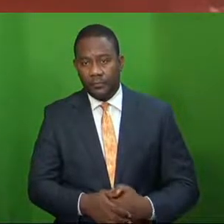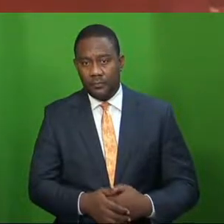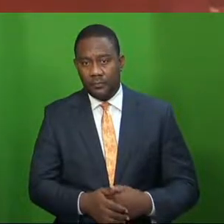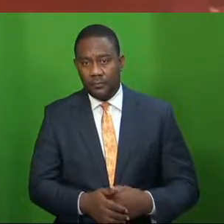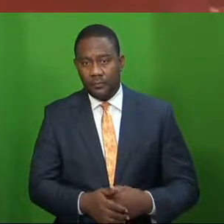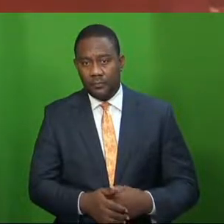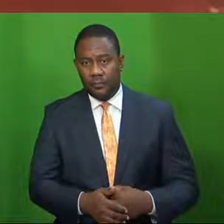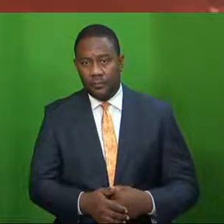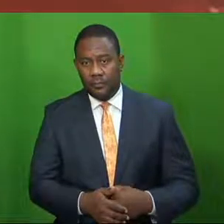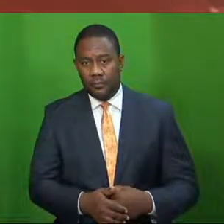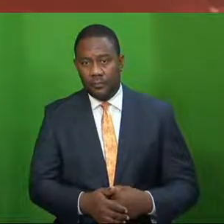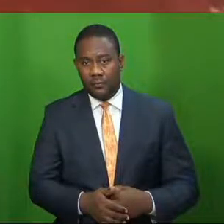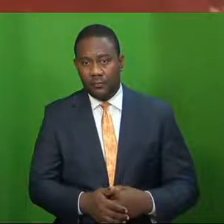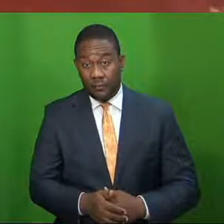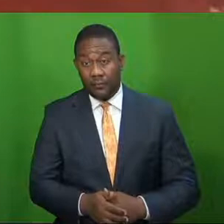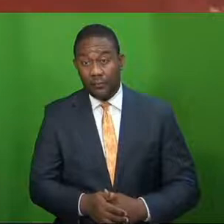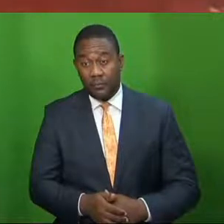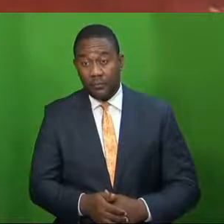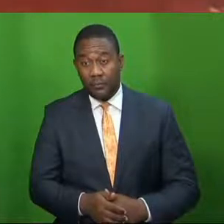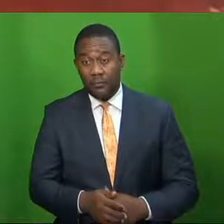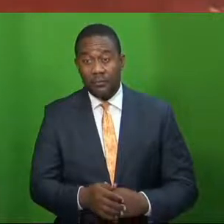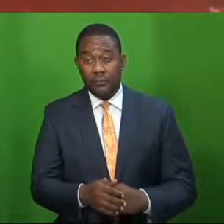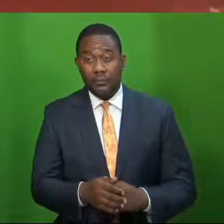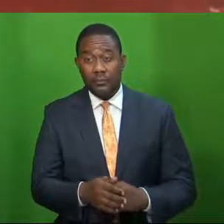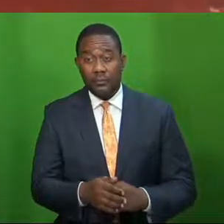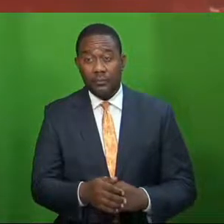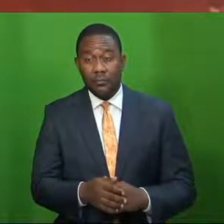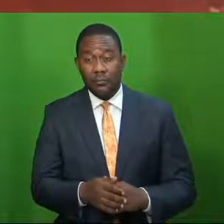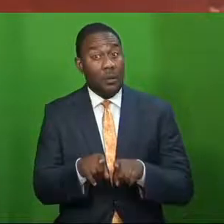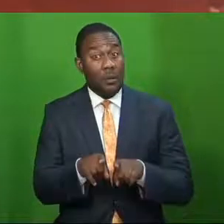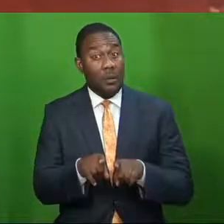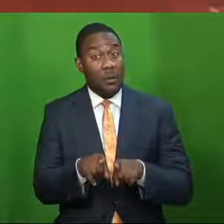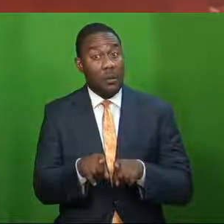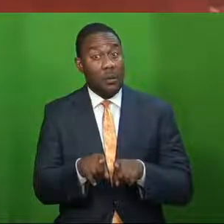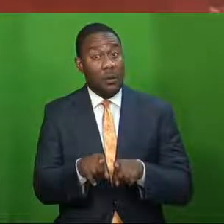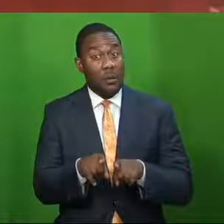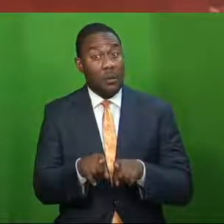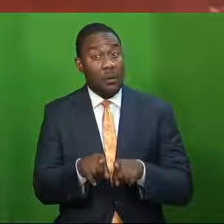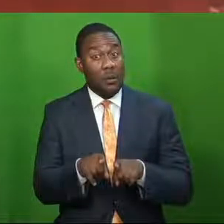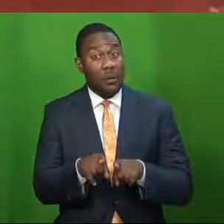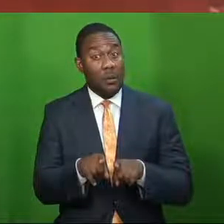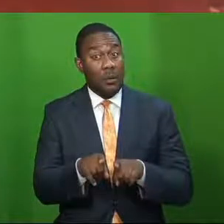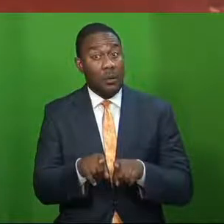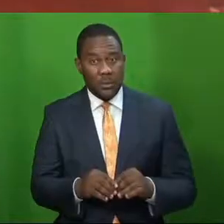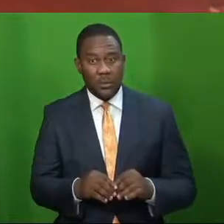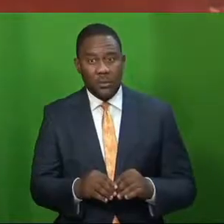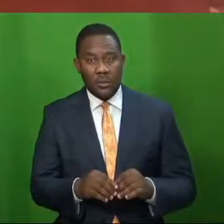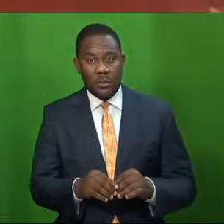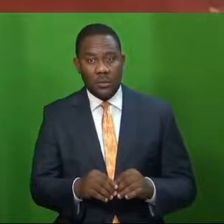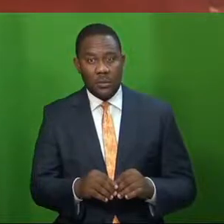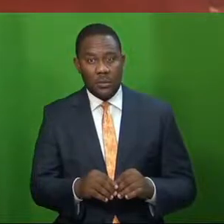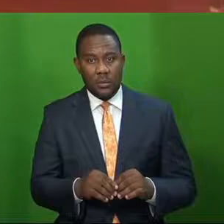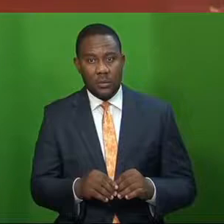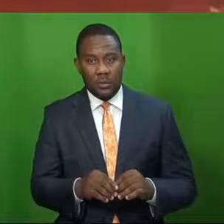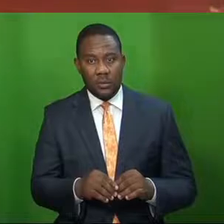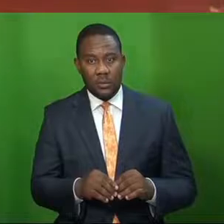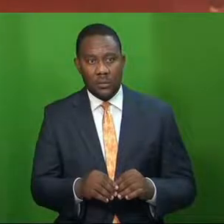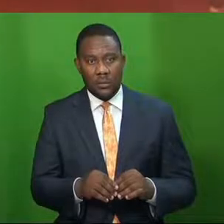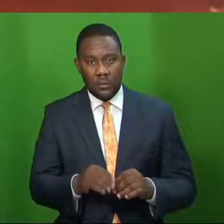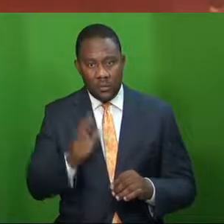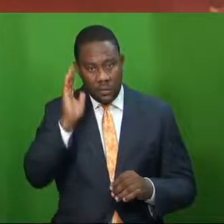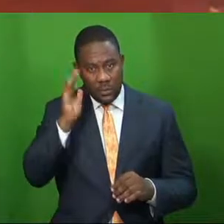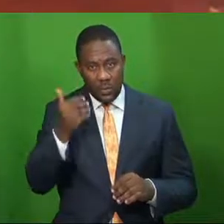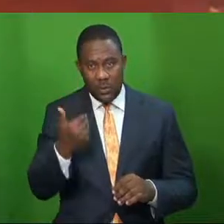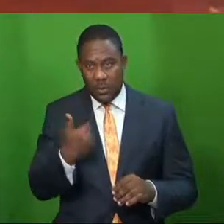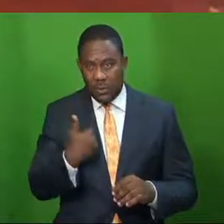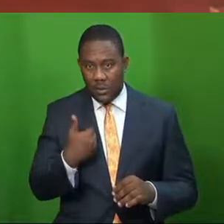I think for the avoidance of doubt, it's important to state that there is going to be a new configuration for the if we